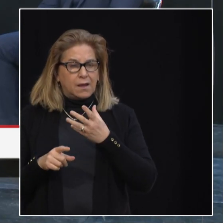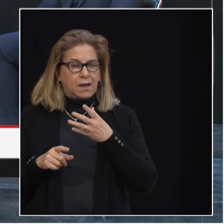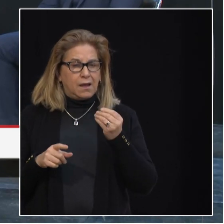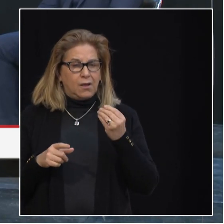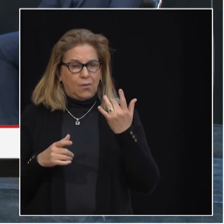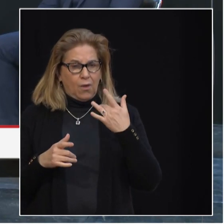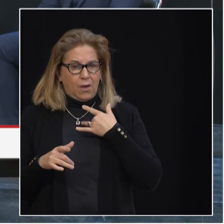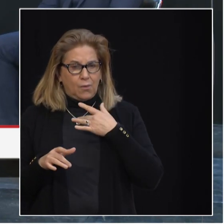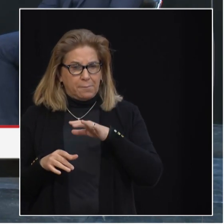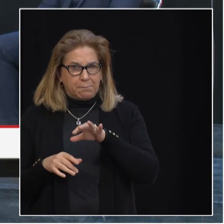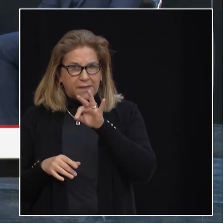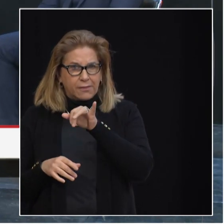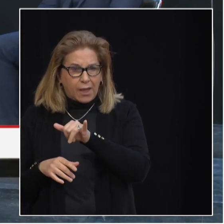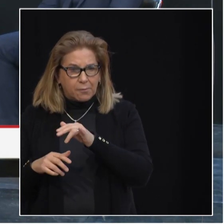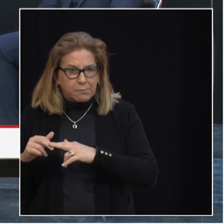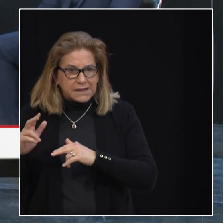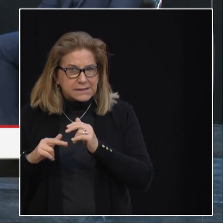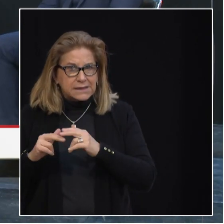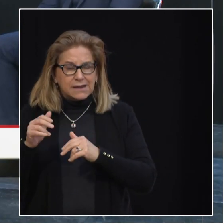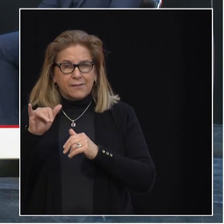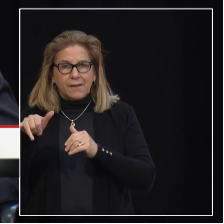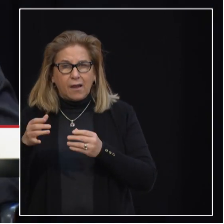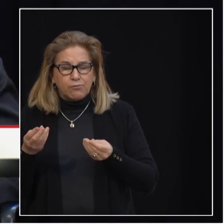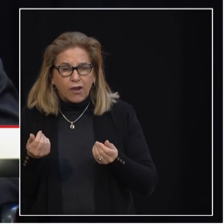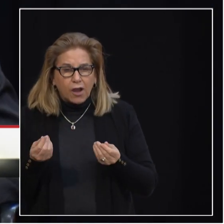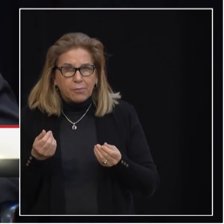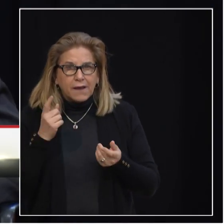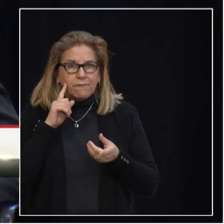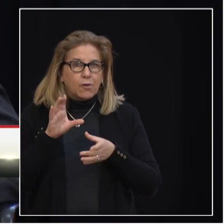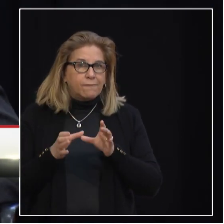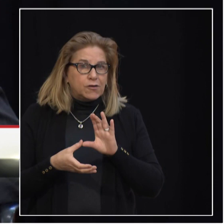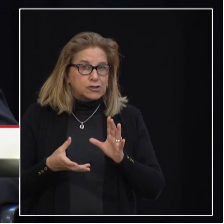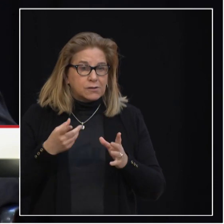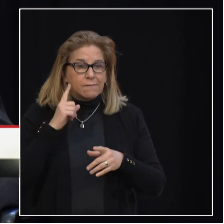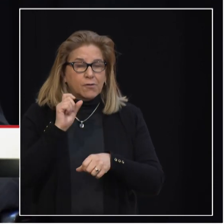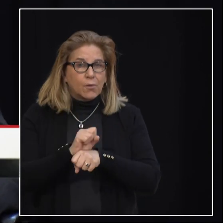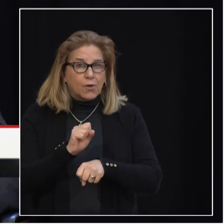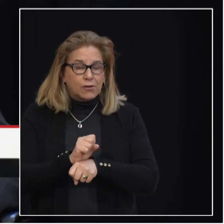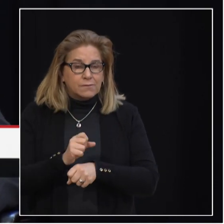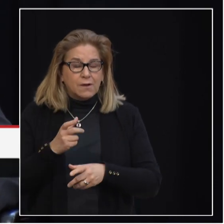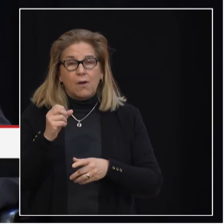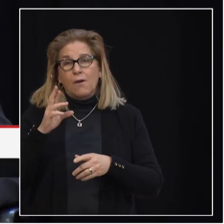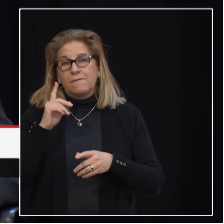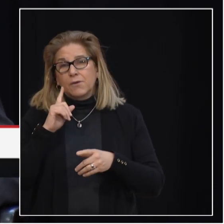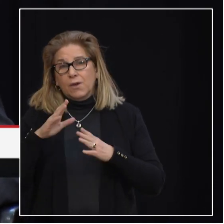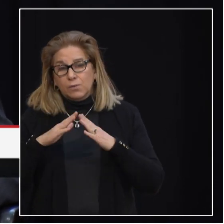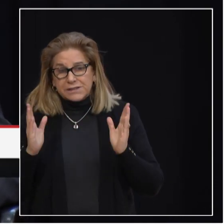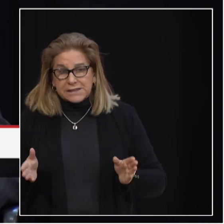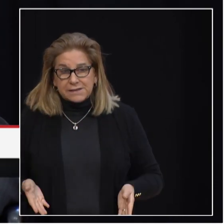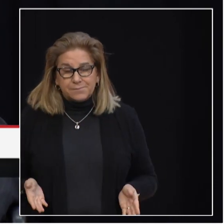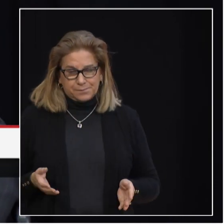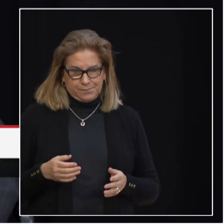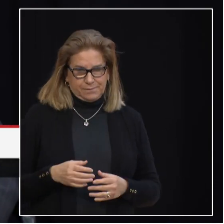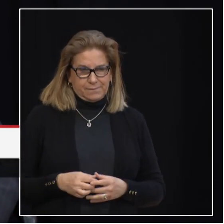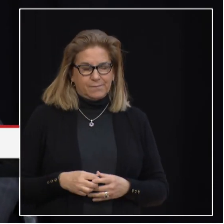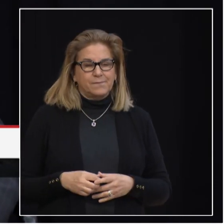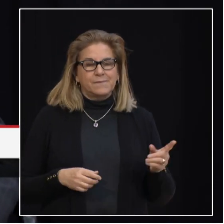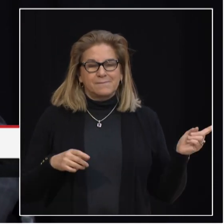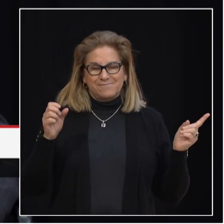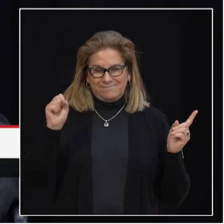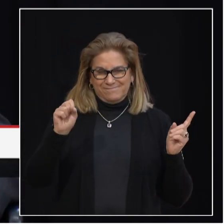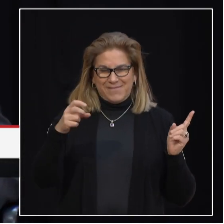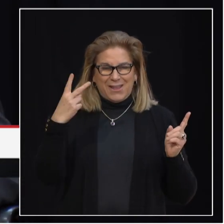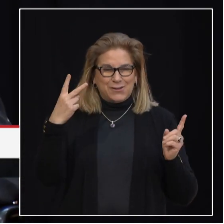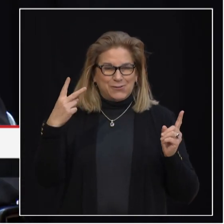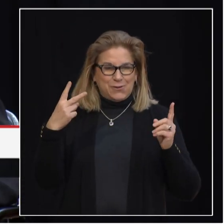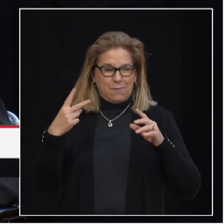that property represented an opportunity? So we actually have two projects downtown, one on New York Avenue between